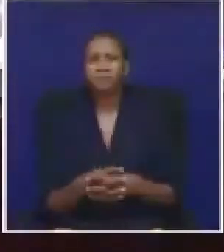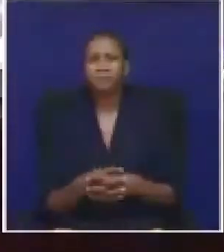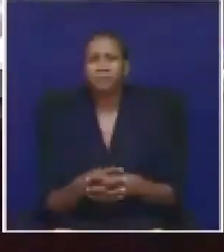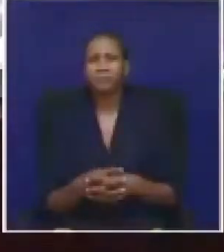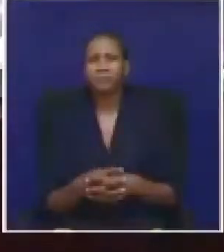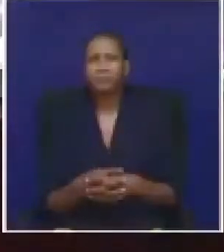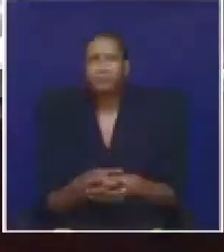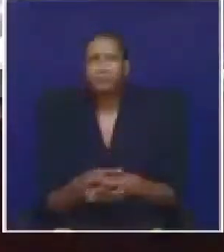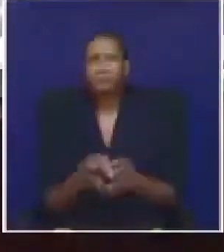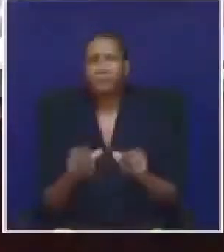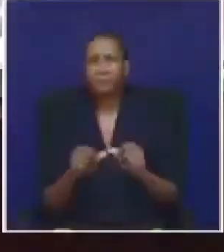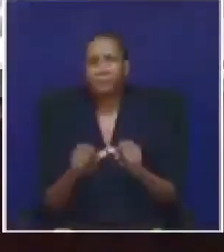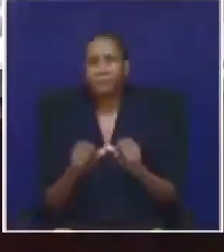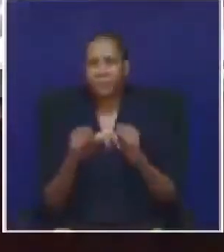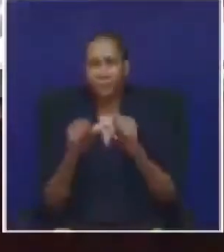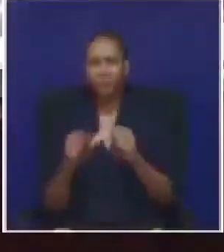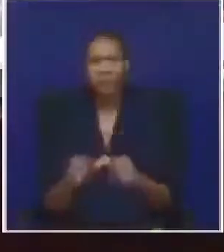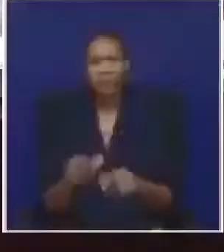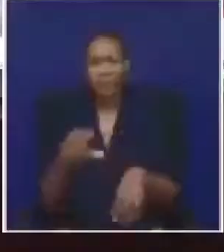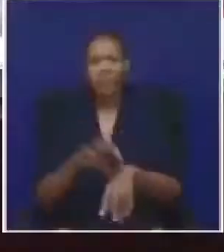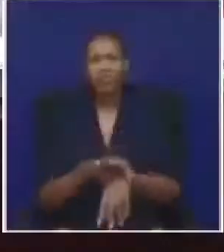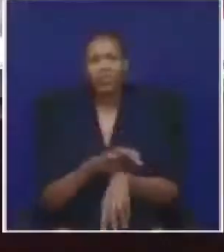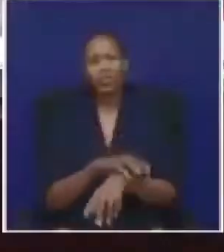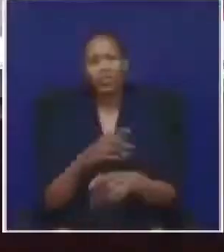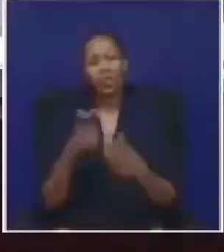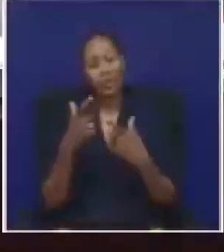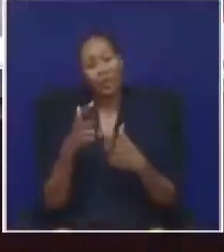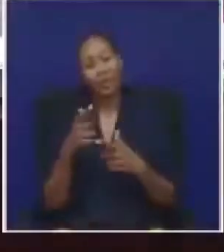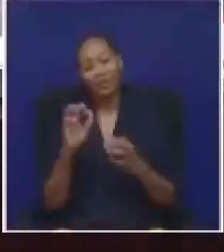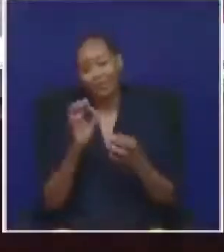Tatan Maswanganye Makale